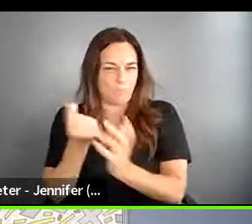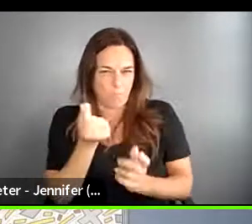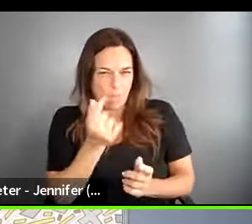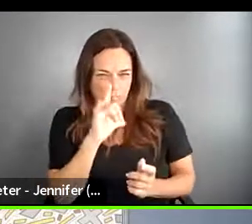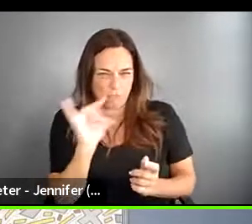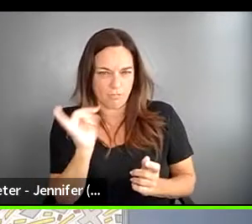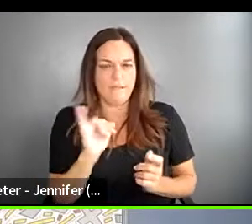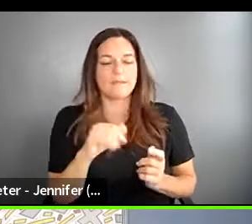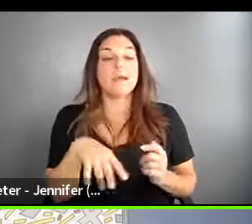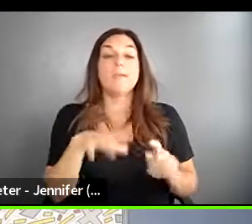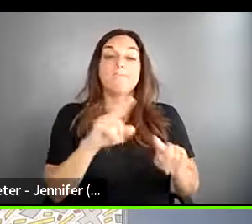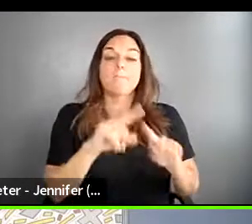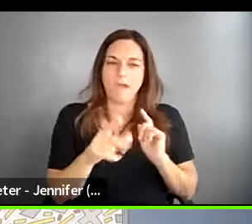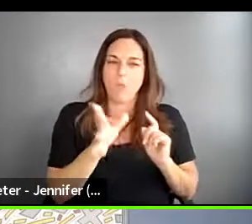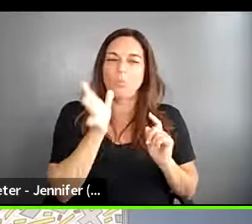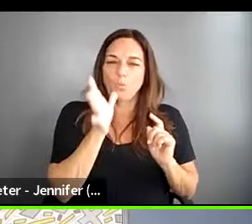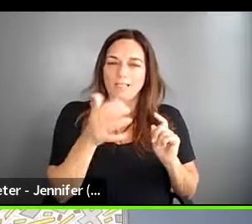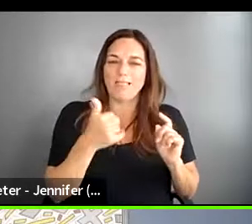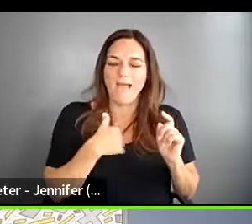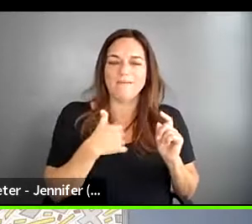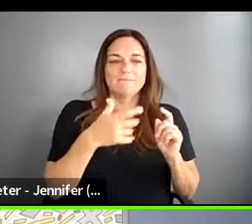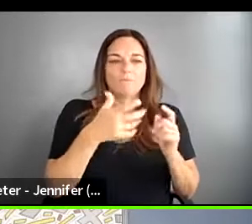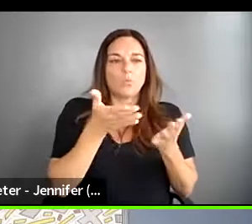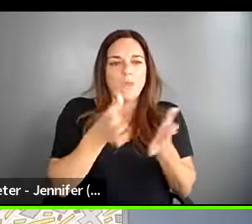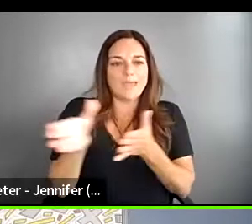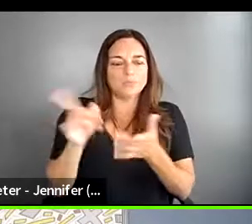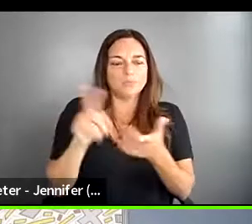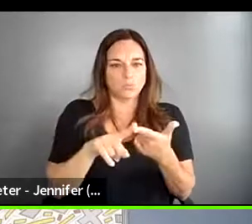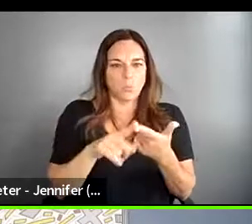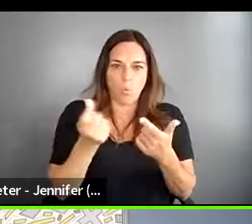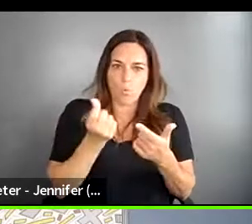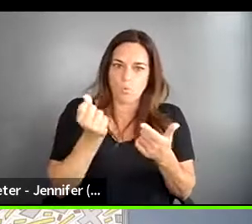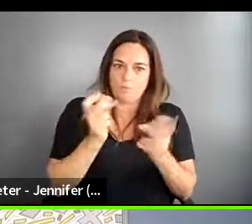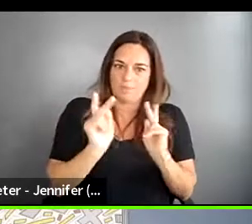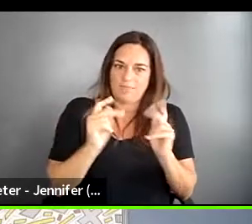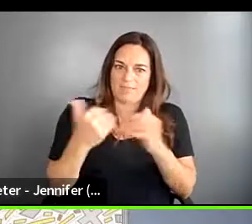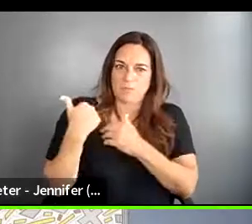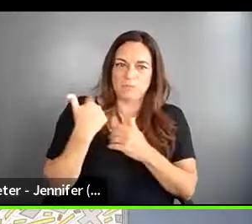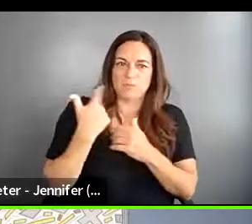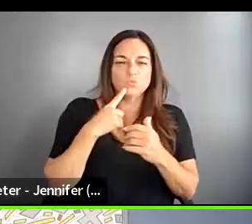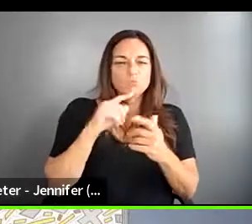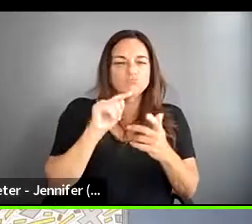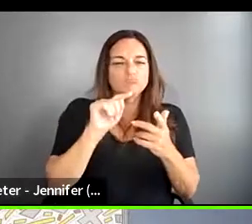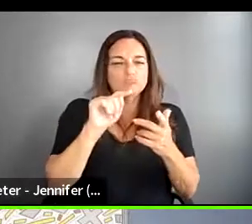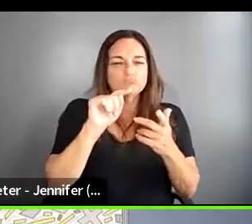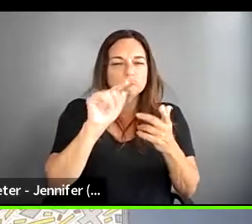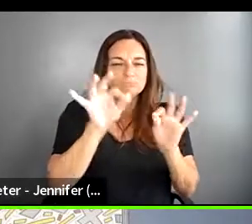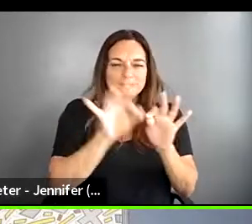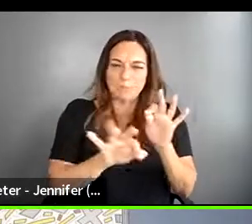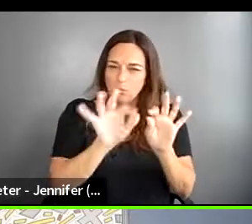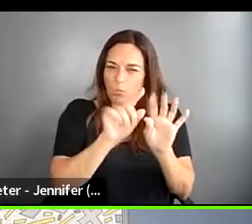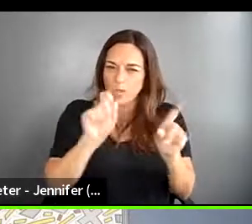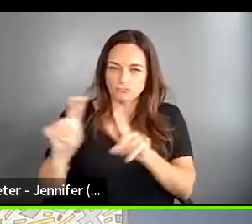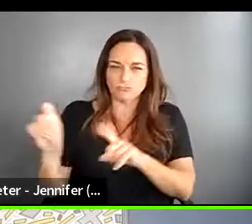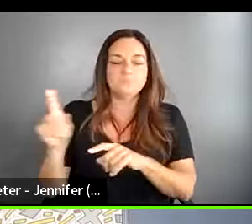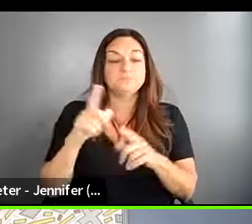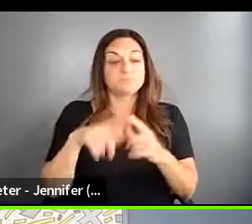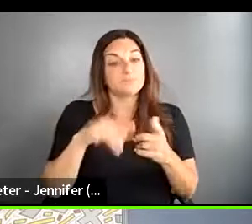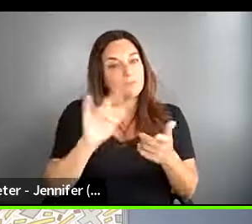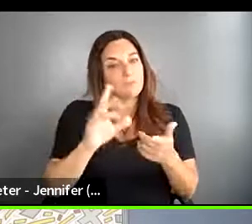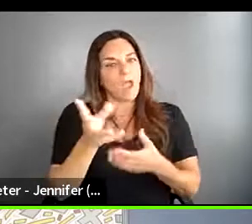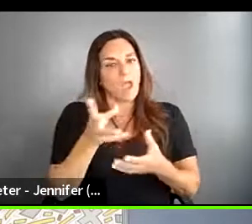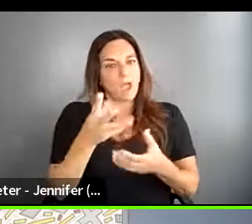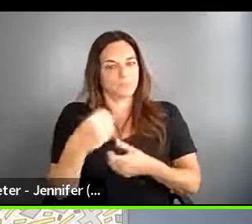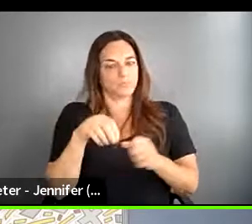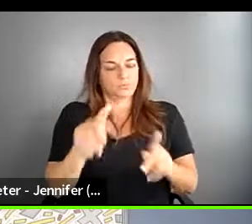But there are ways that we could probably hold folks accountable by asking some simple questions. So that might be an opportunity for us to leverage and think about